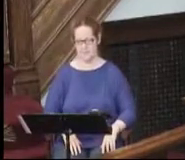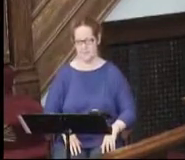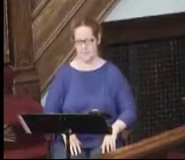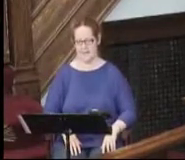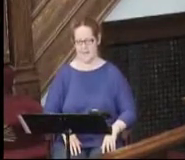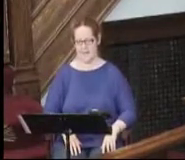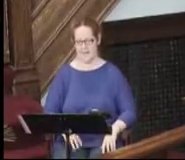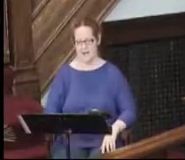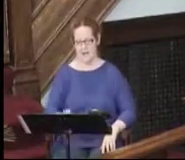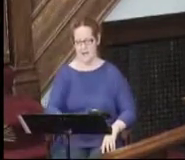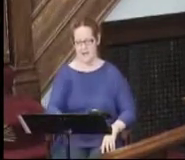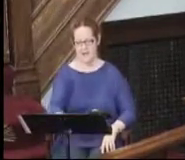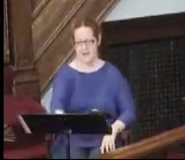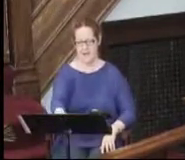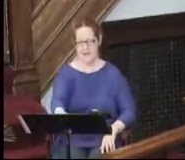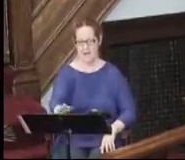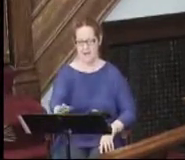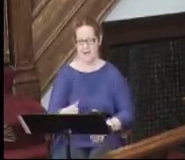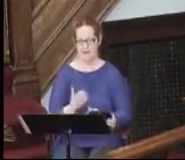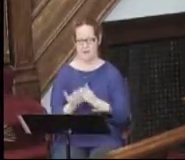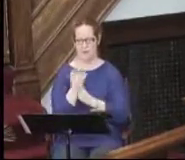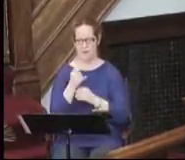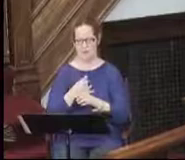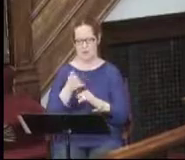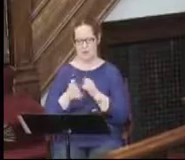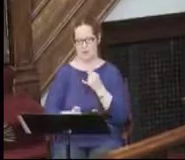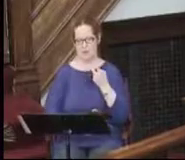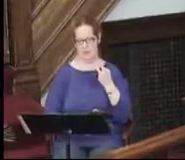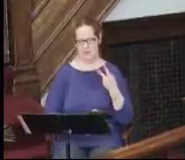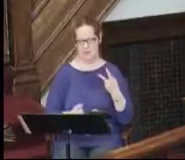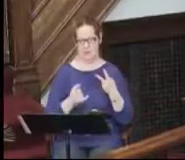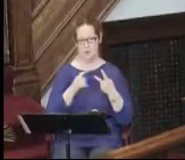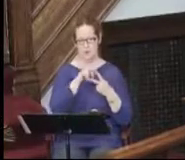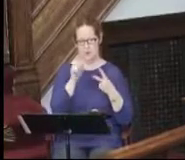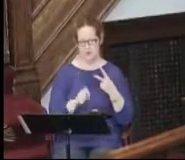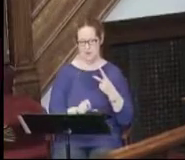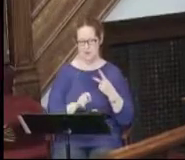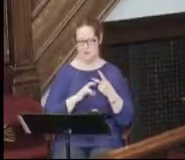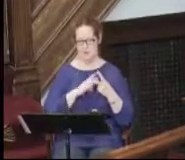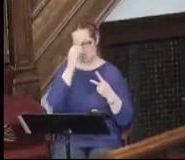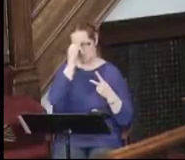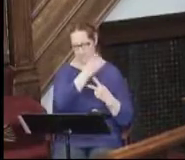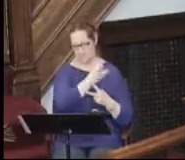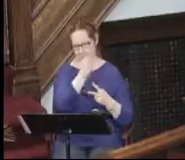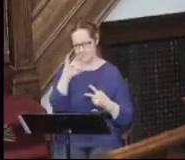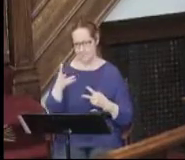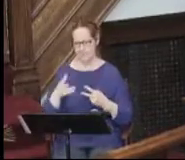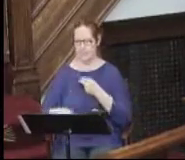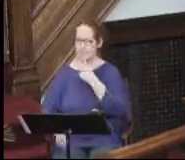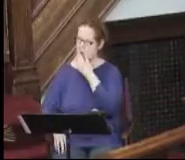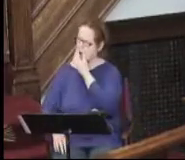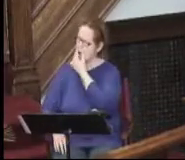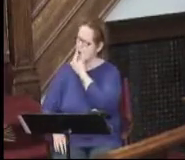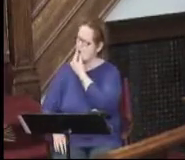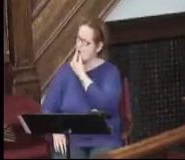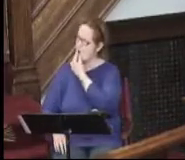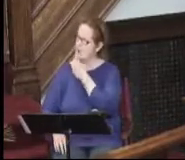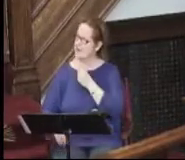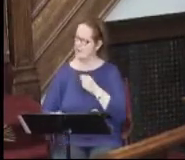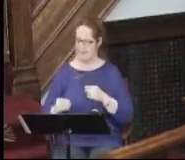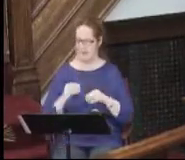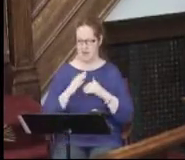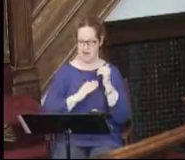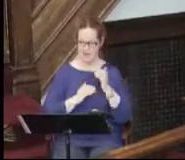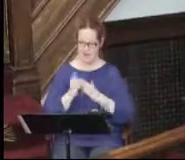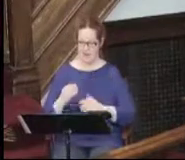So I want to end this morning with two questions that I want to push you on. Okay? Remember, comfort us, inspire us,